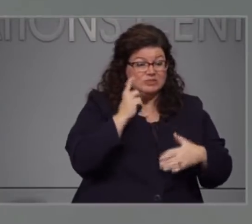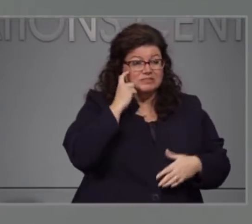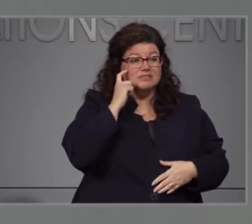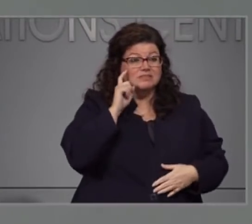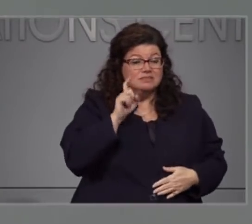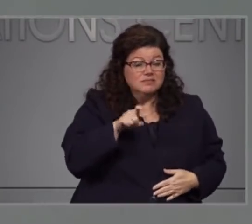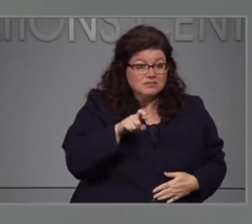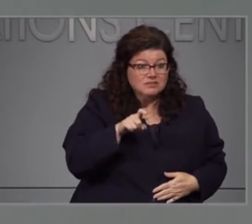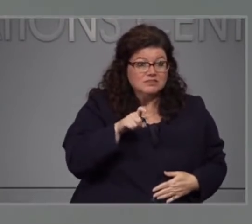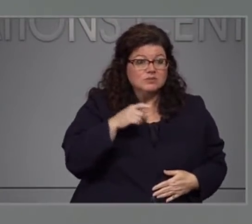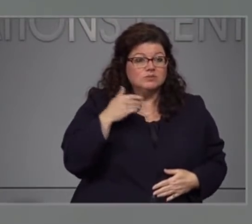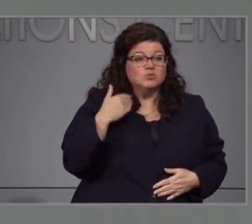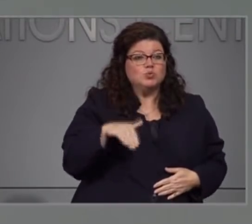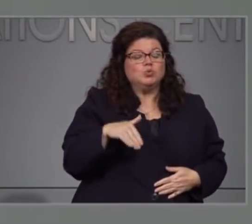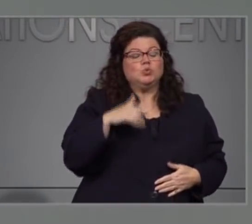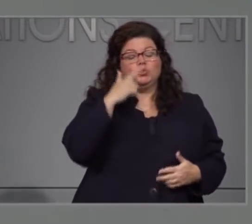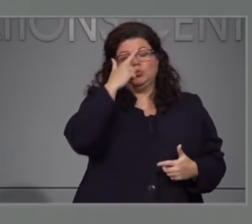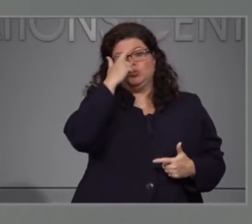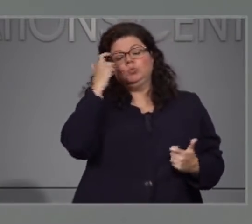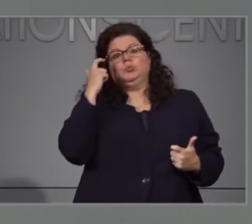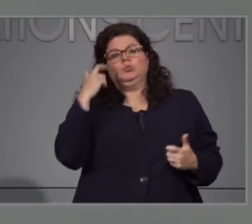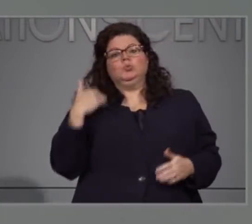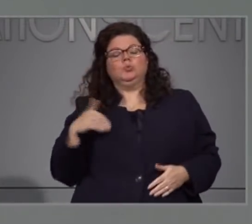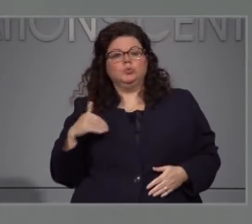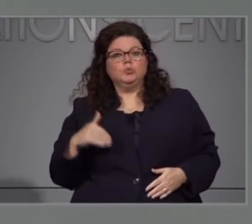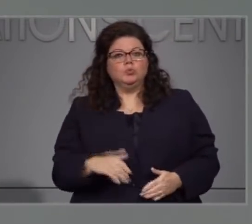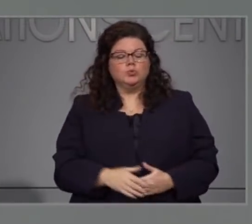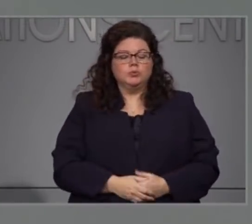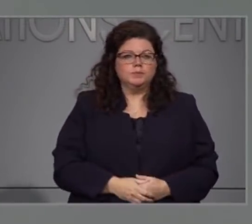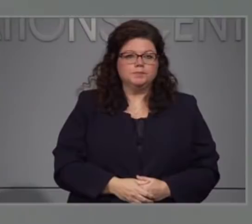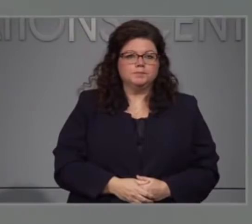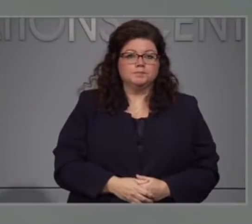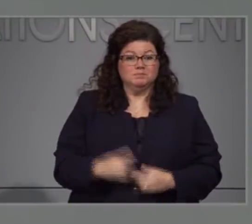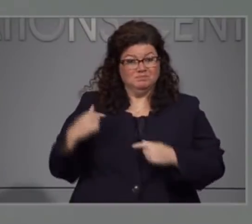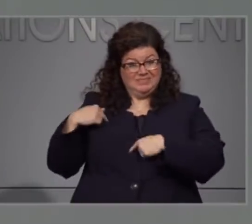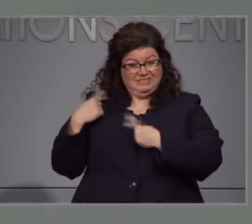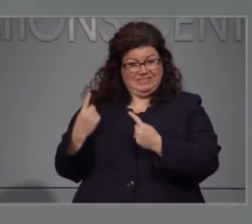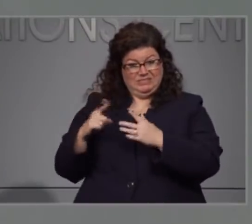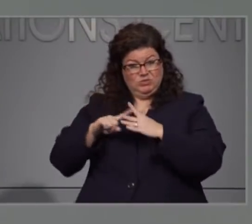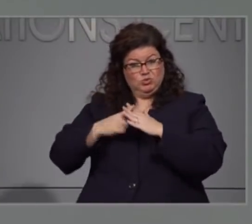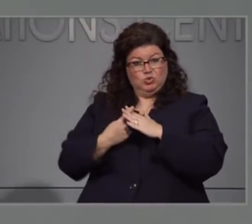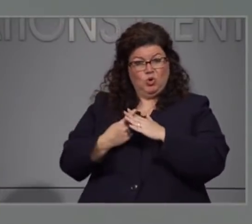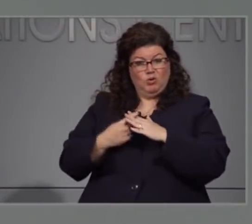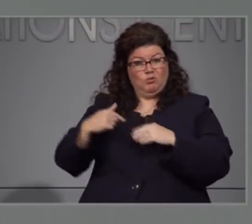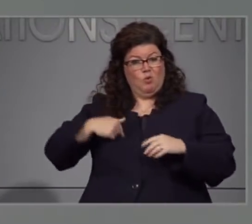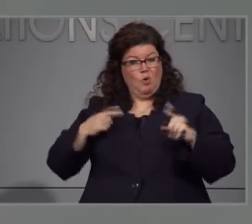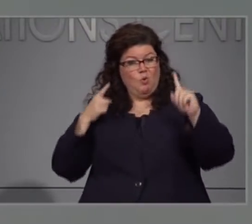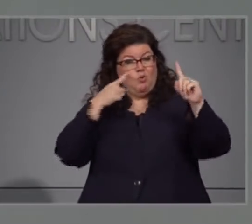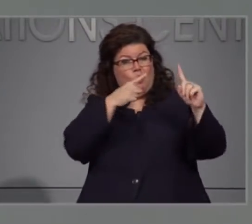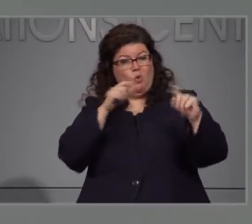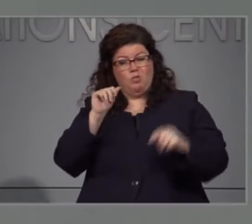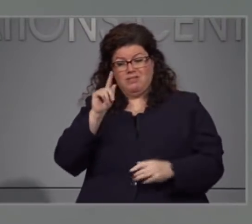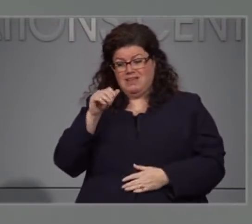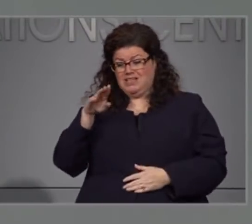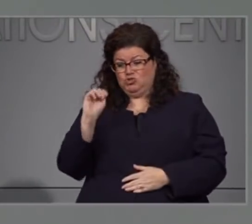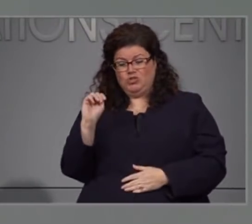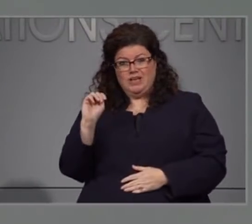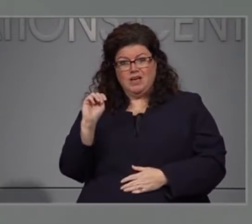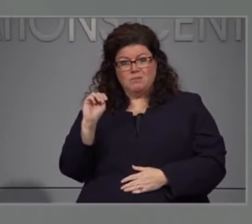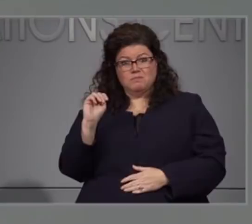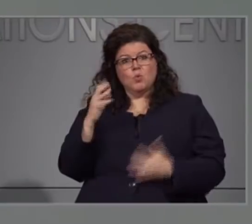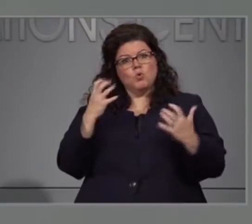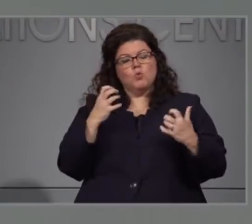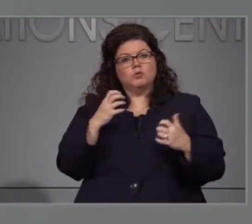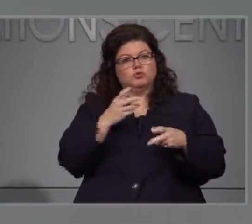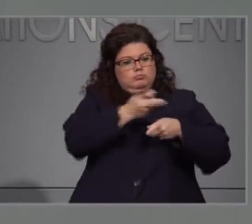never forget. From the very beginning of this pandemic, the Atrium Health mission to care for all has never shined